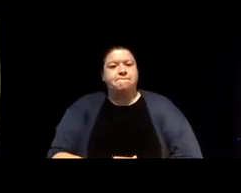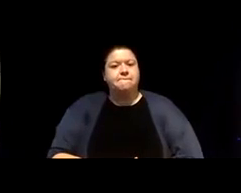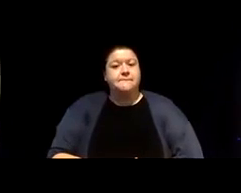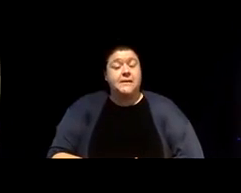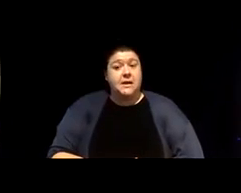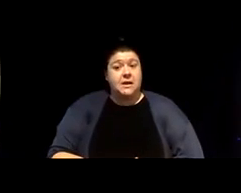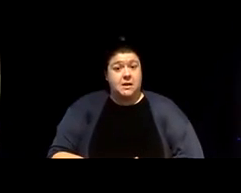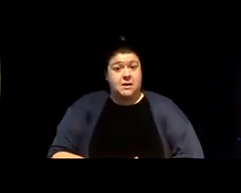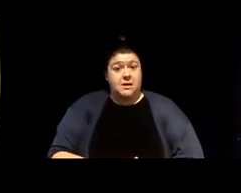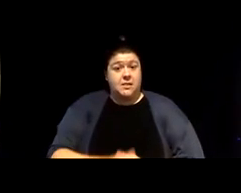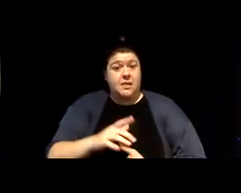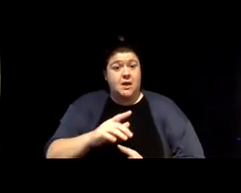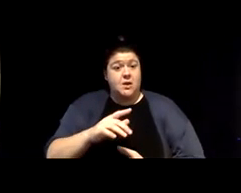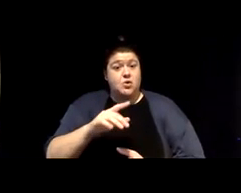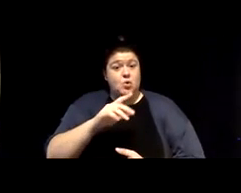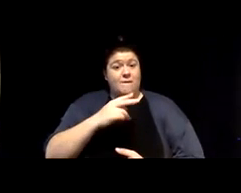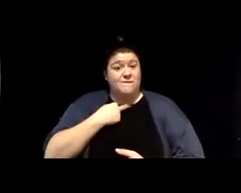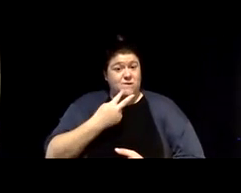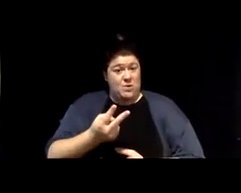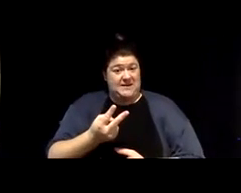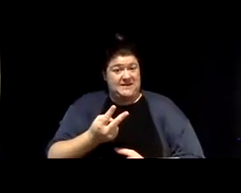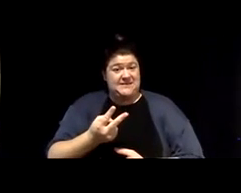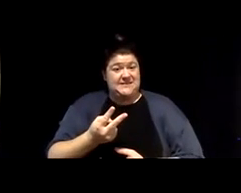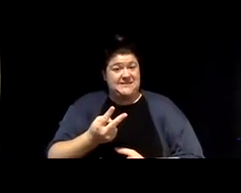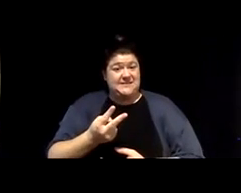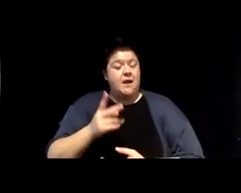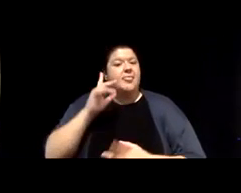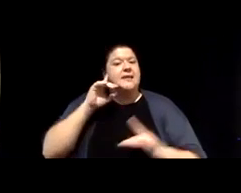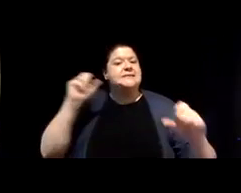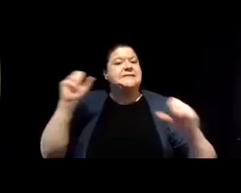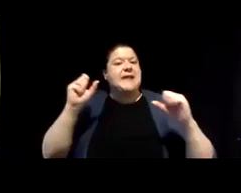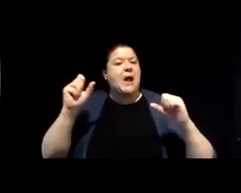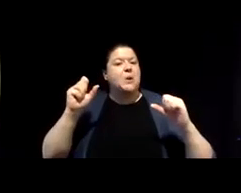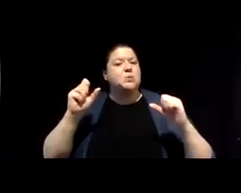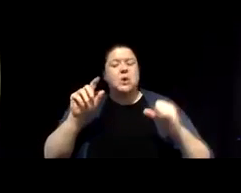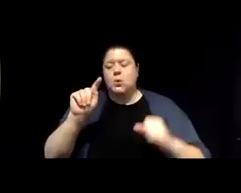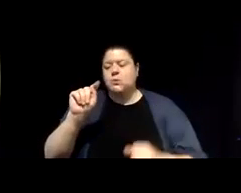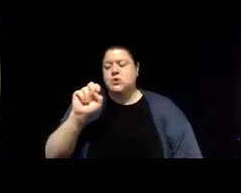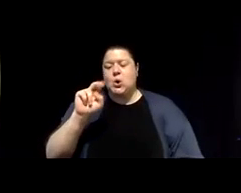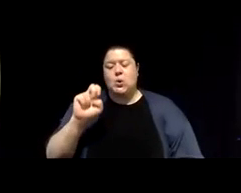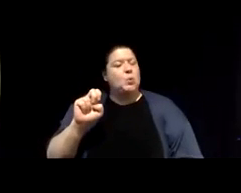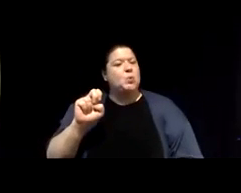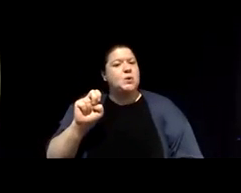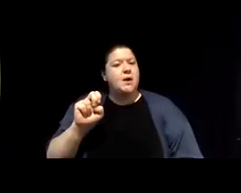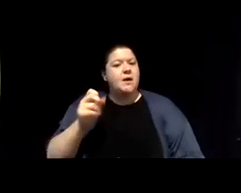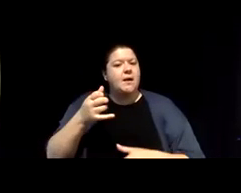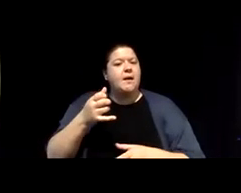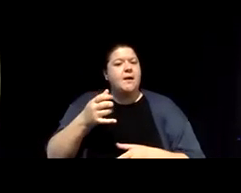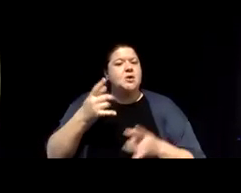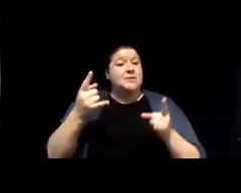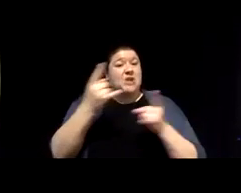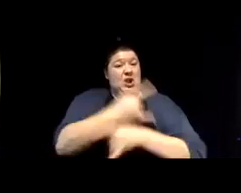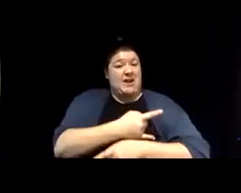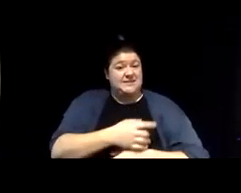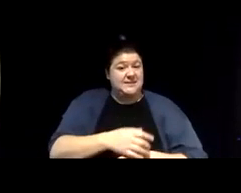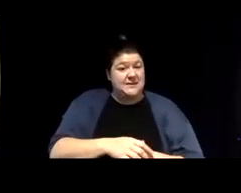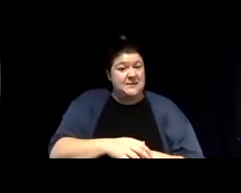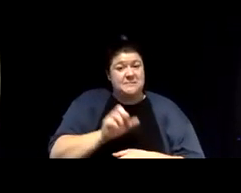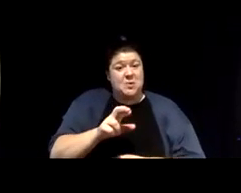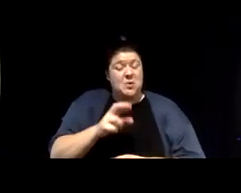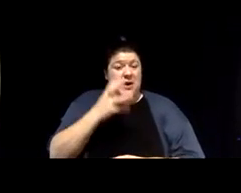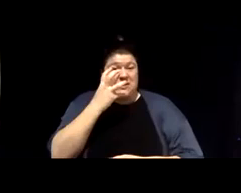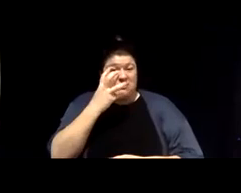are angry, you might, or speaking sarcastically, like,